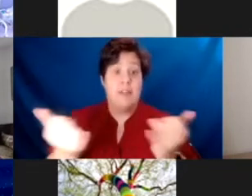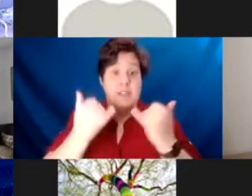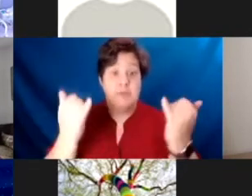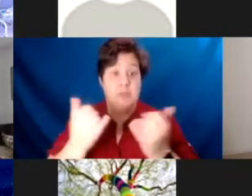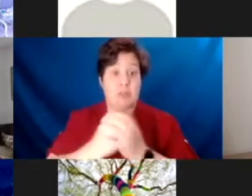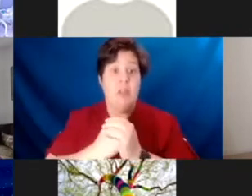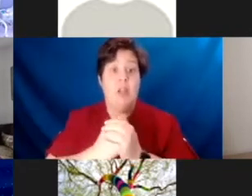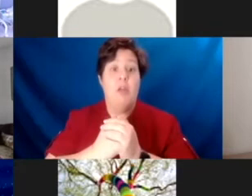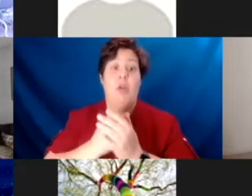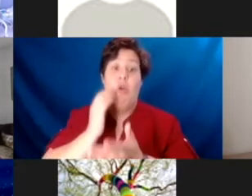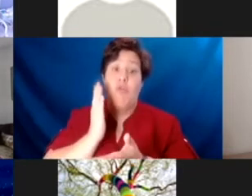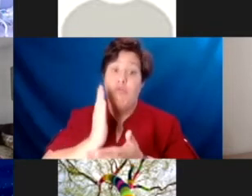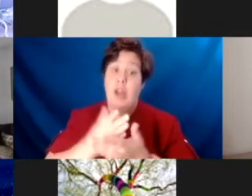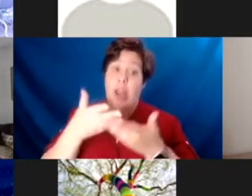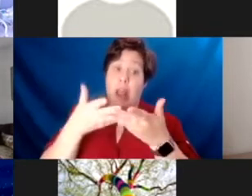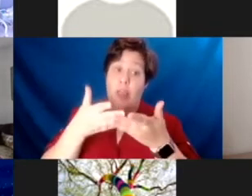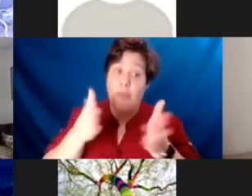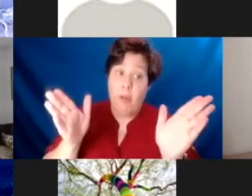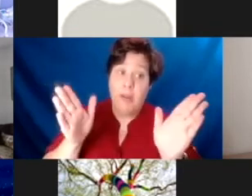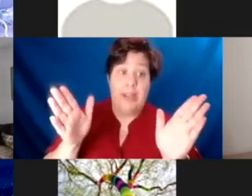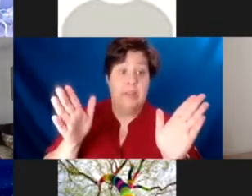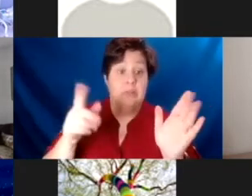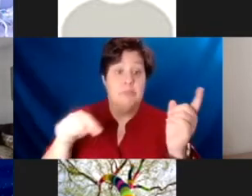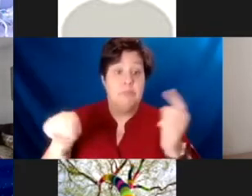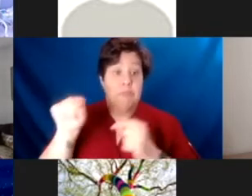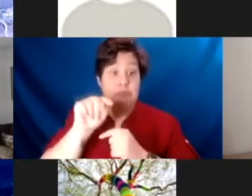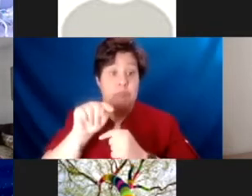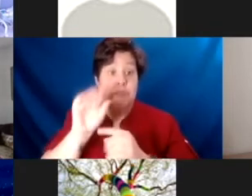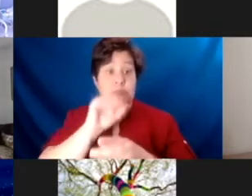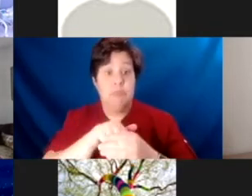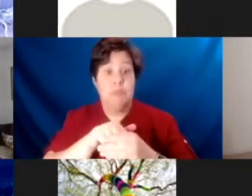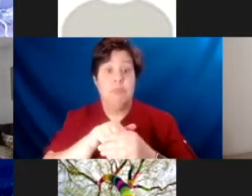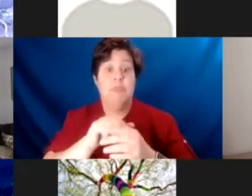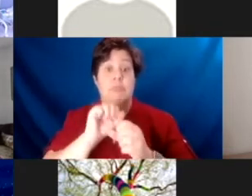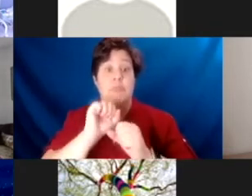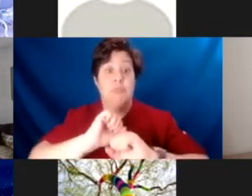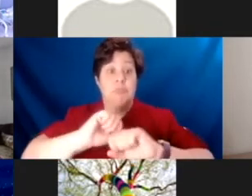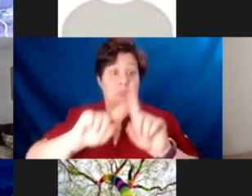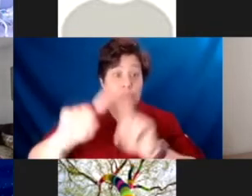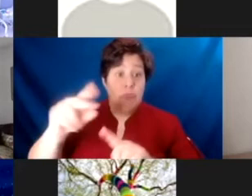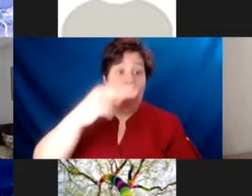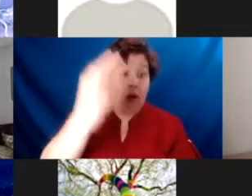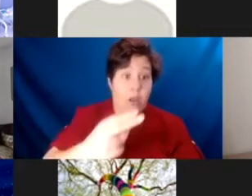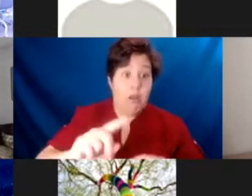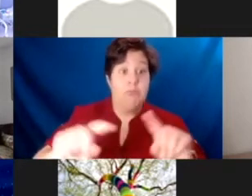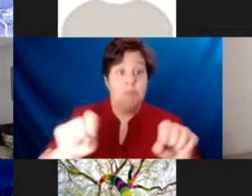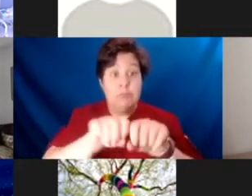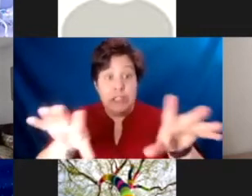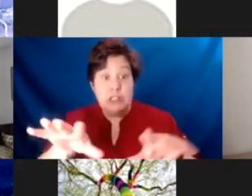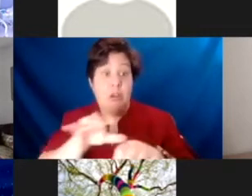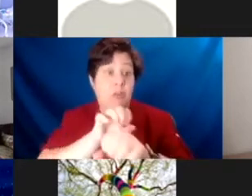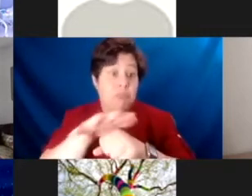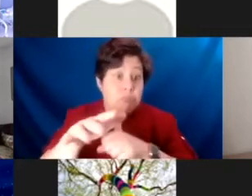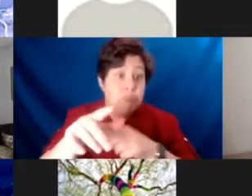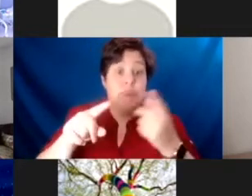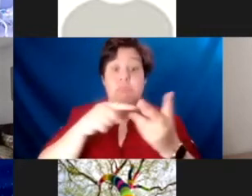it's very much in the public domain. It's a festival that is across all art forms, all media. We